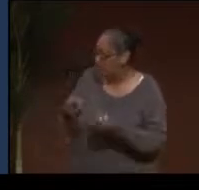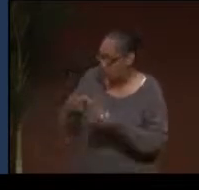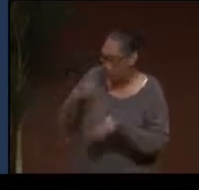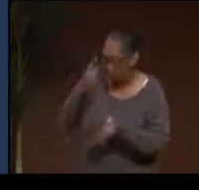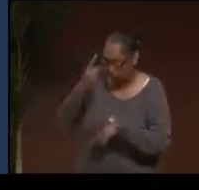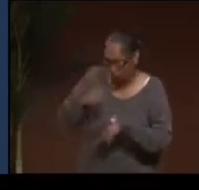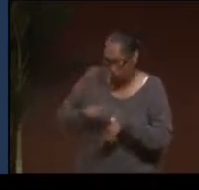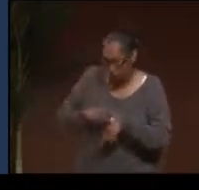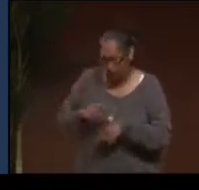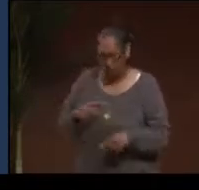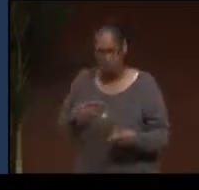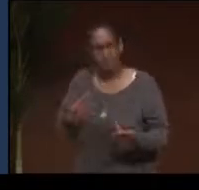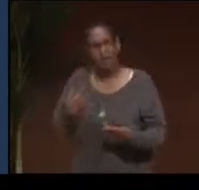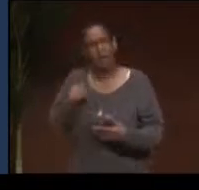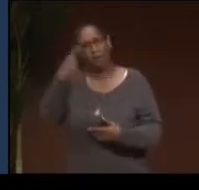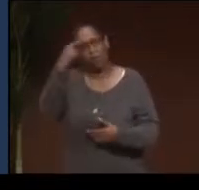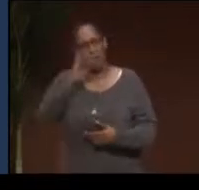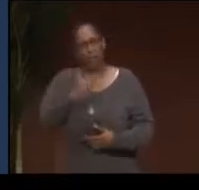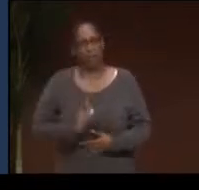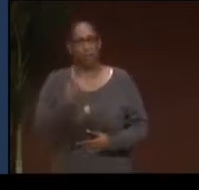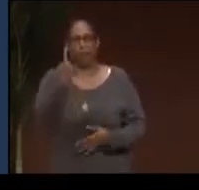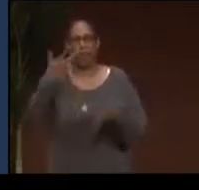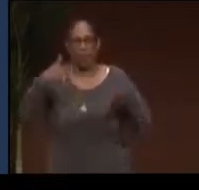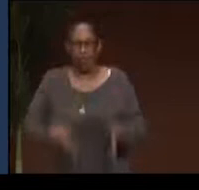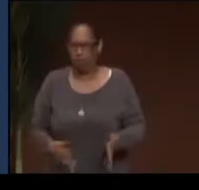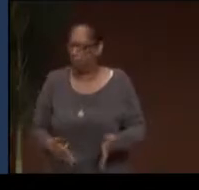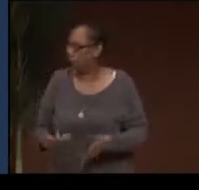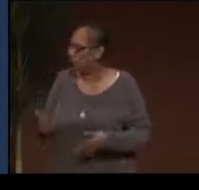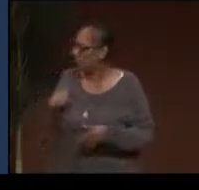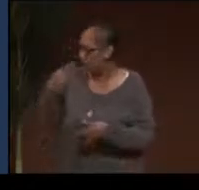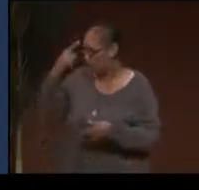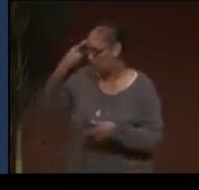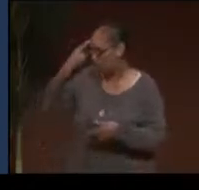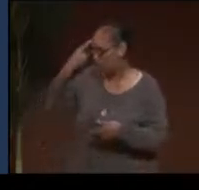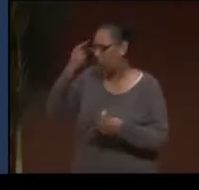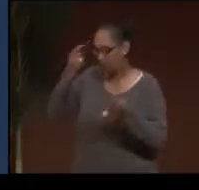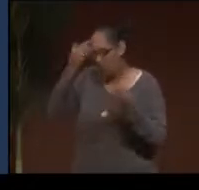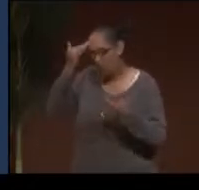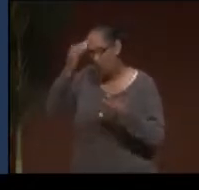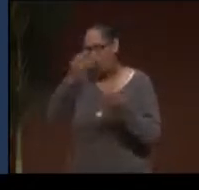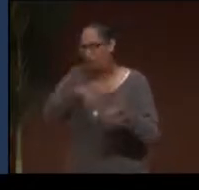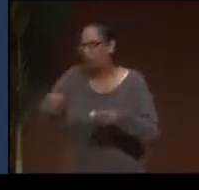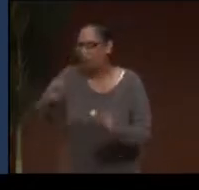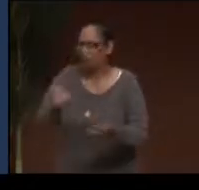thought that I was the only Taino left, or the only person that identified as Taino. I think a lot of people here could relate to that.